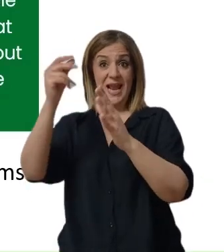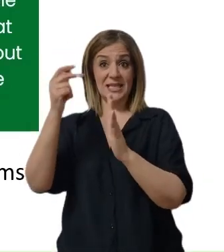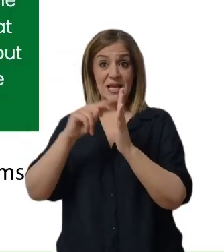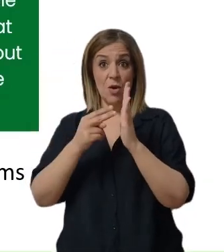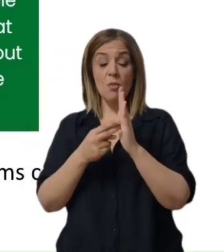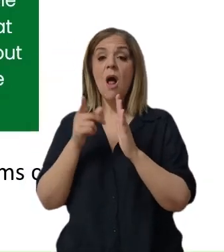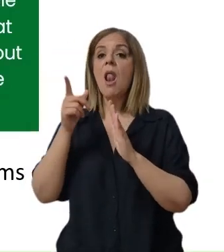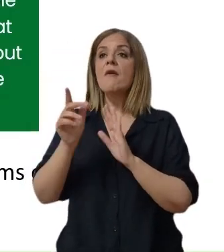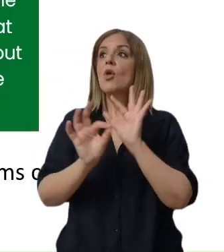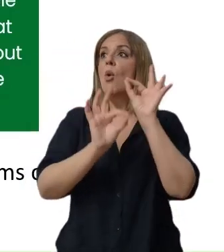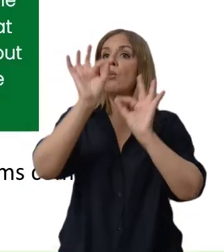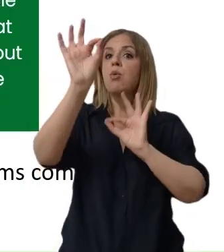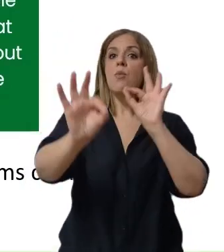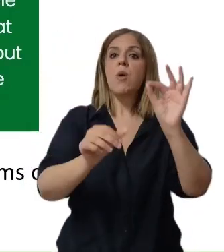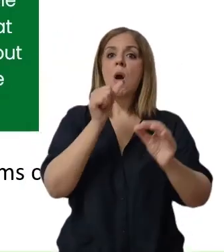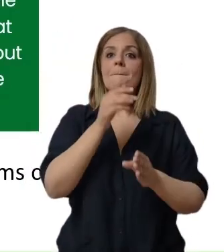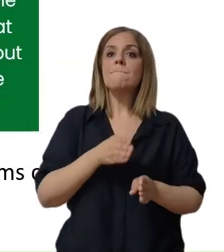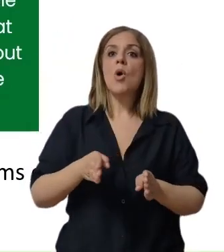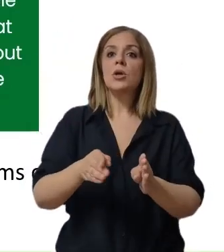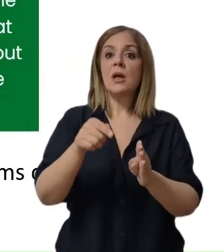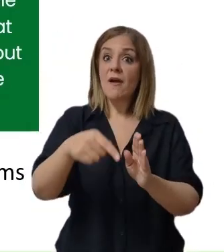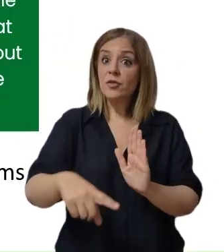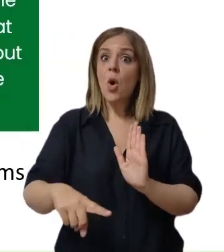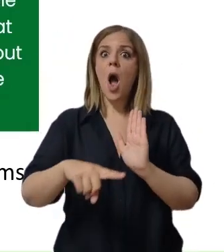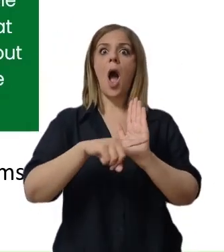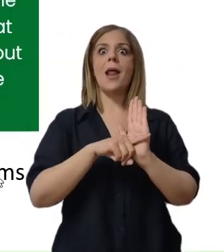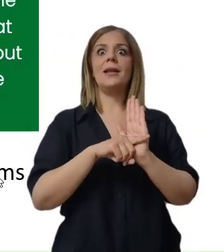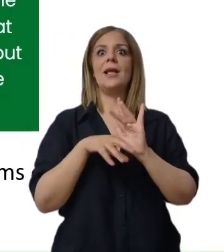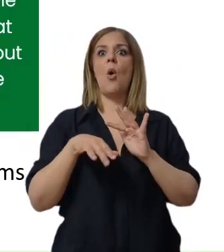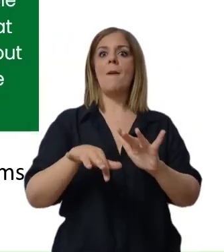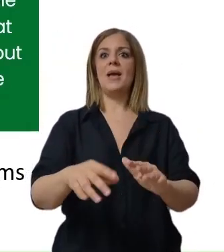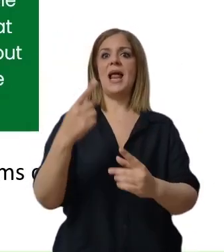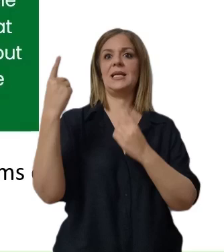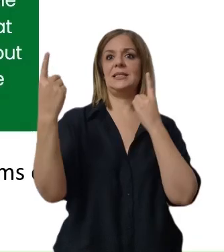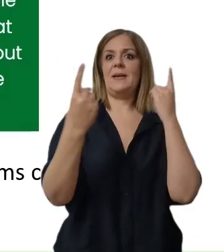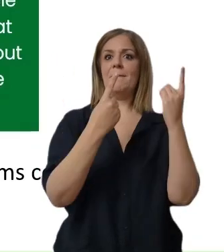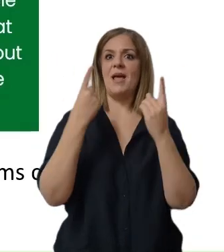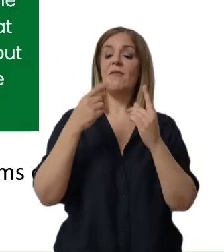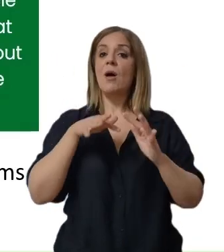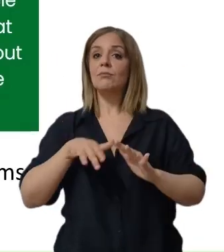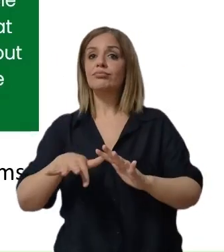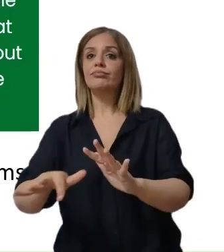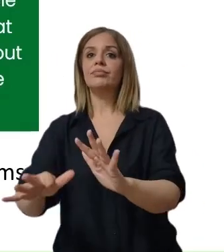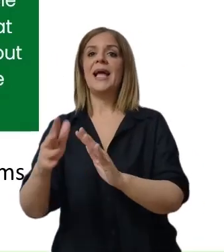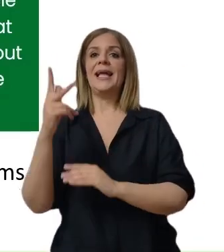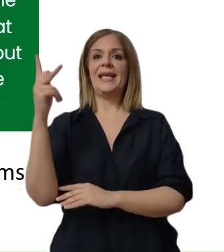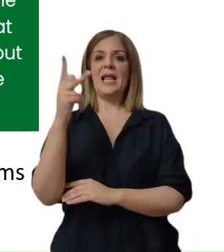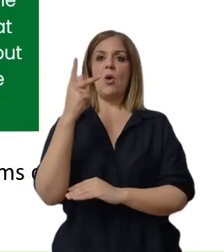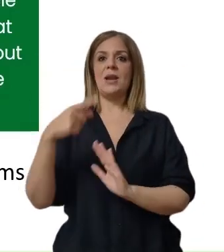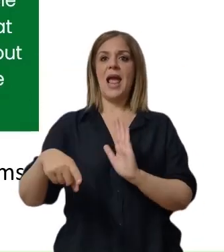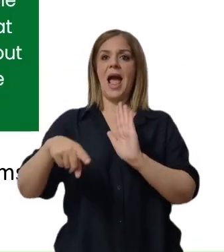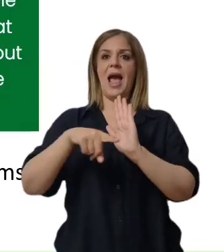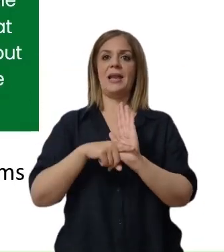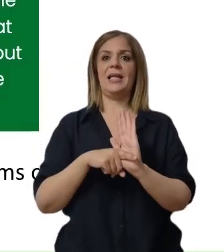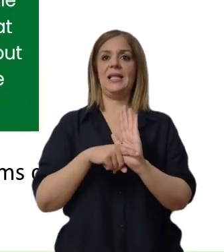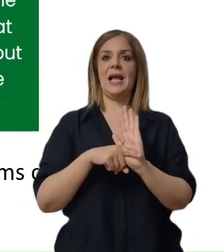the rivers, so we have negative impact here on the environment and harm communities, and negative impact